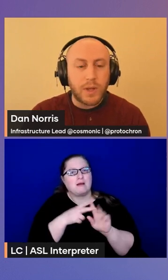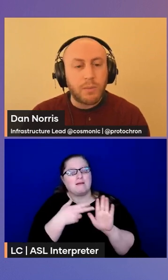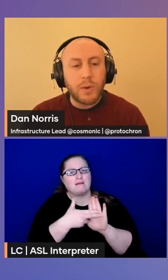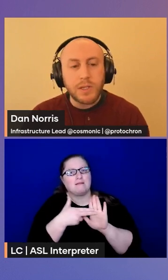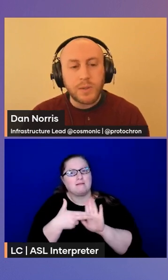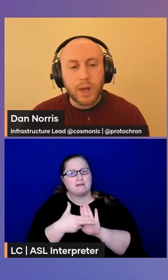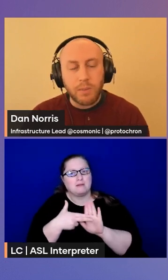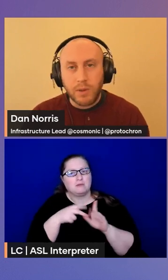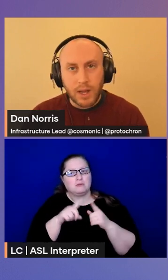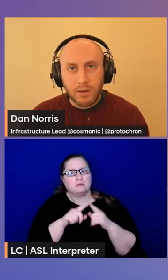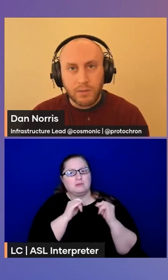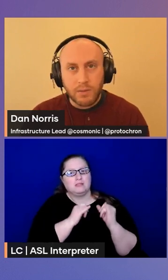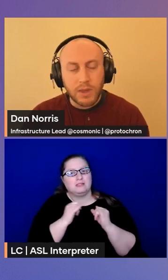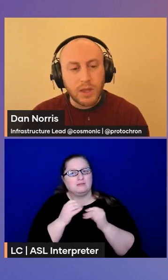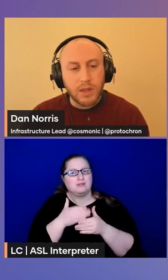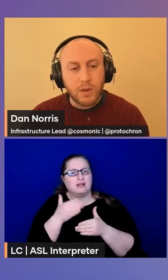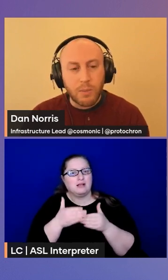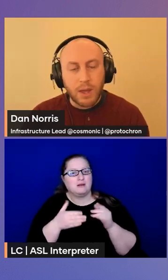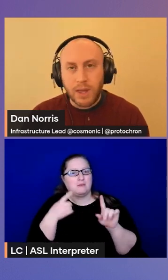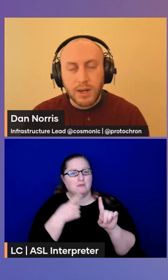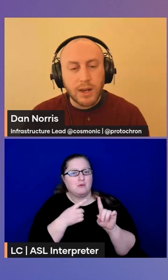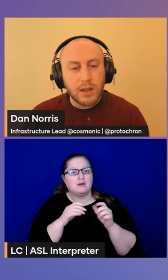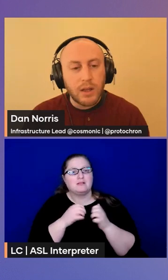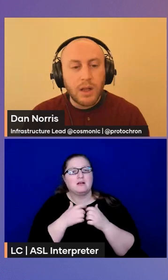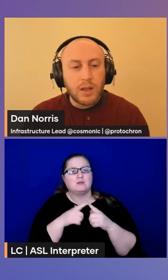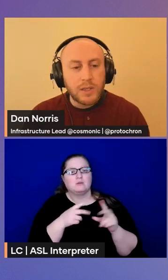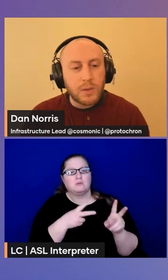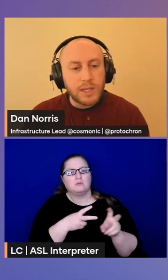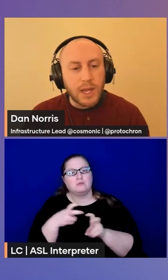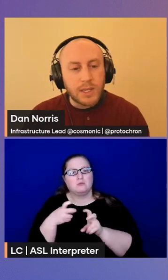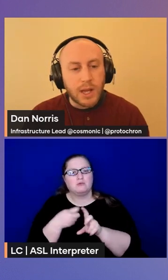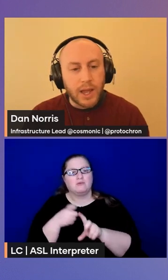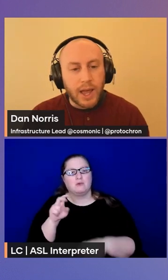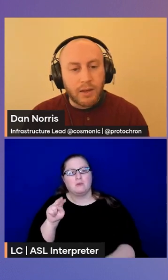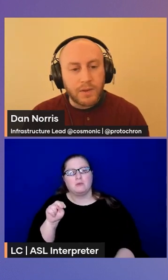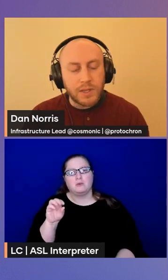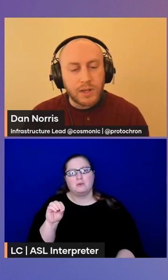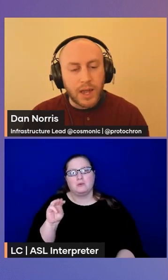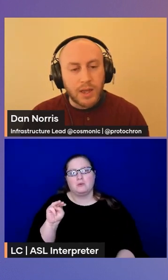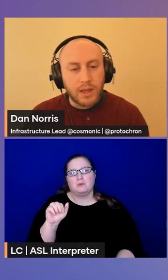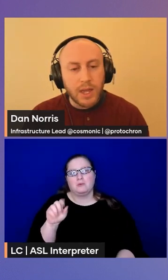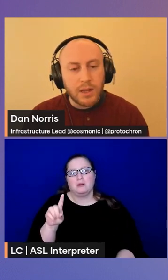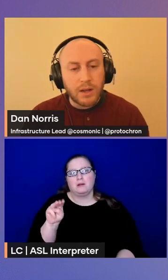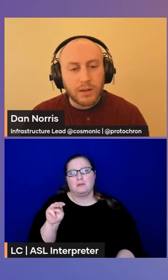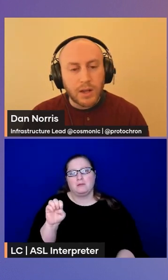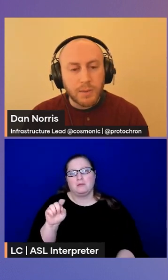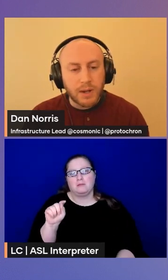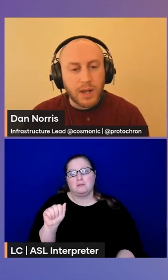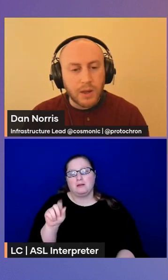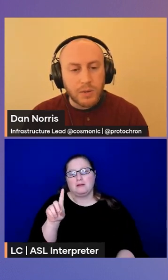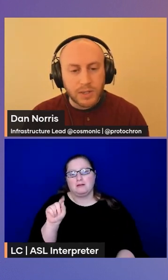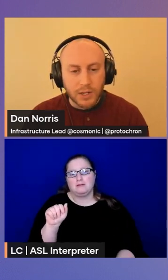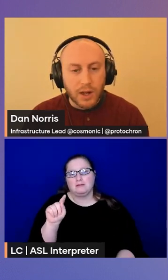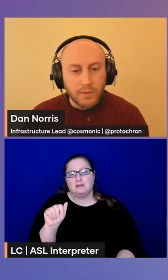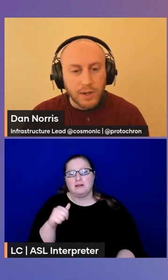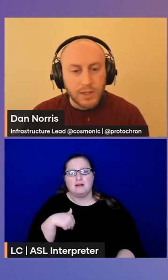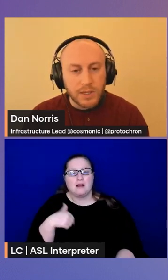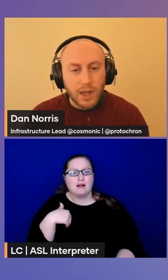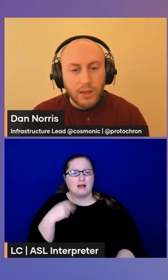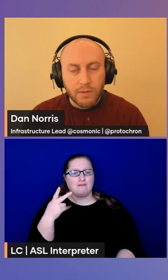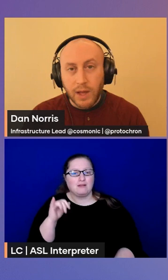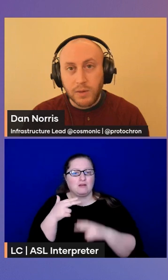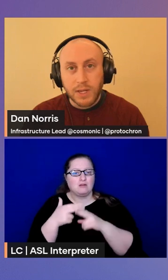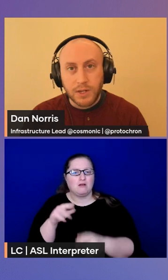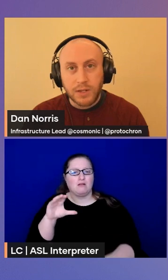individual endpoints just by pulling out of the Nomad metadata. So in this case, I have just a key called cosmonic.io/conference.